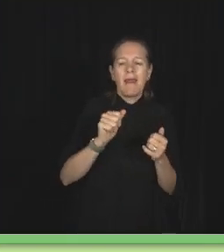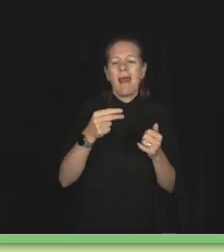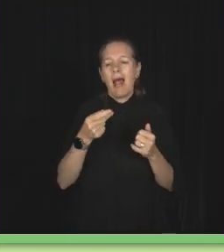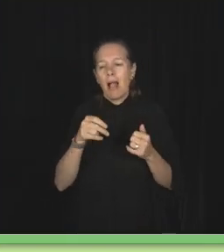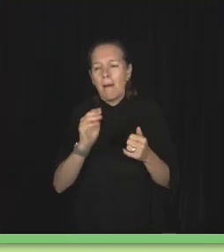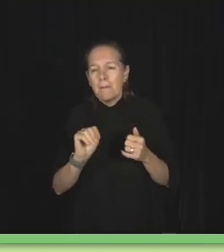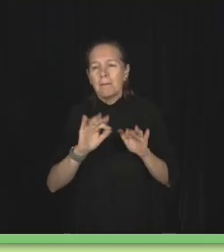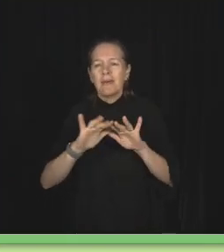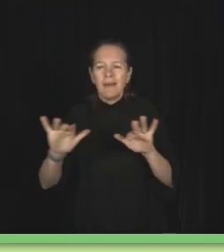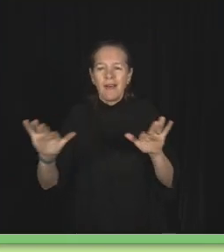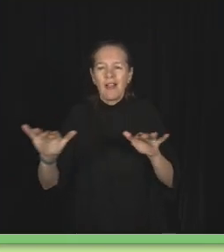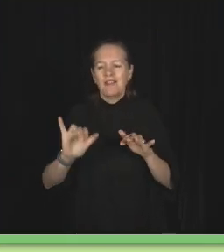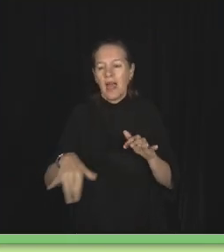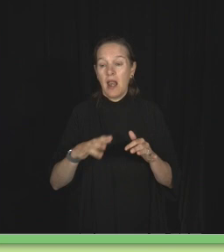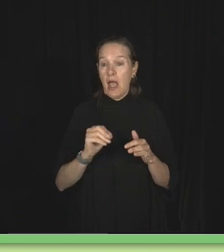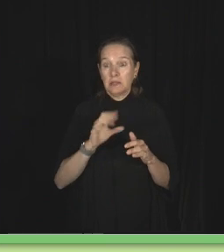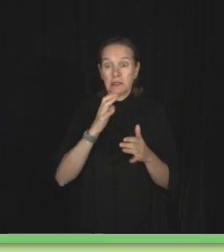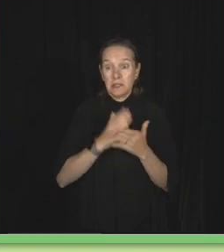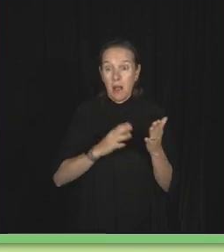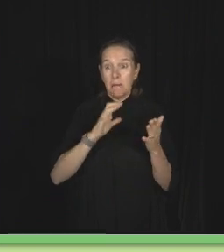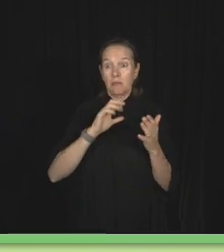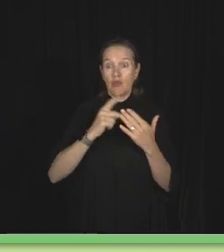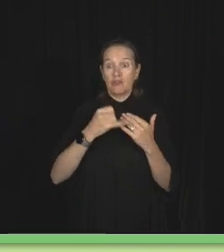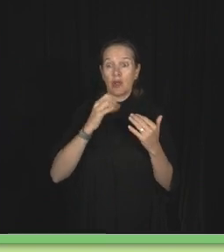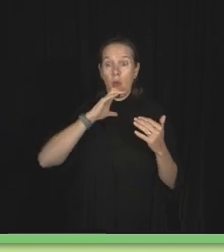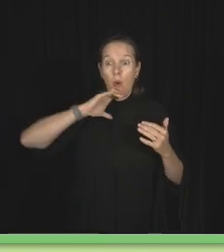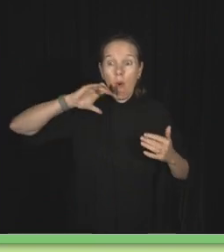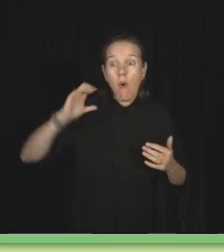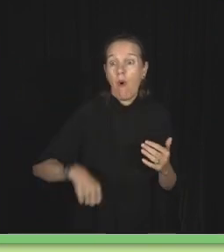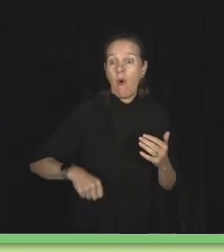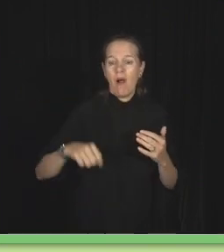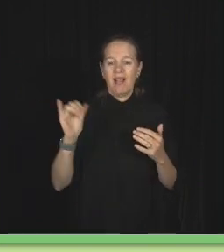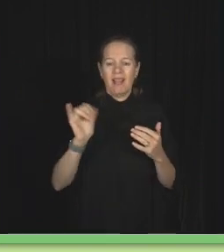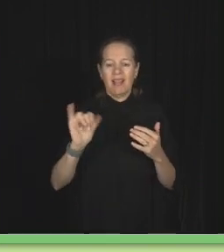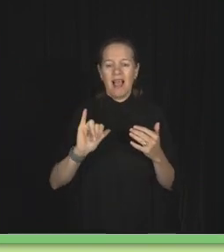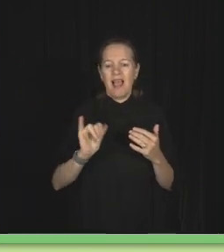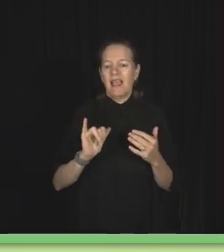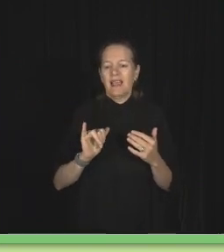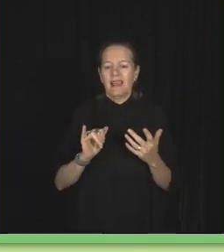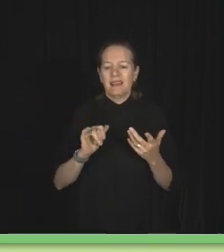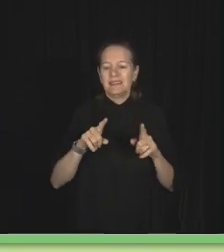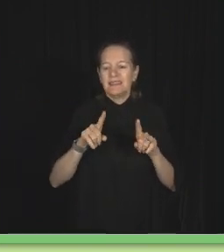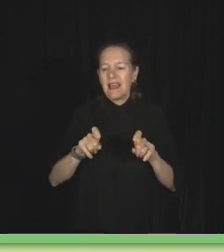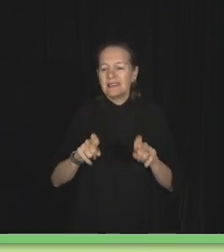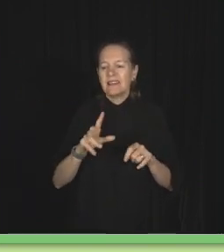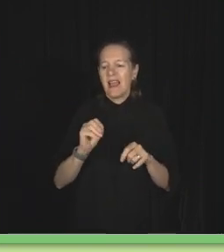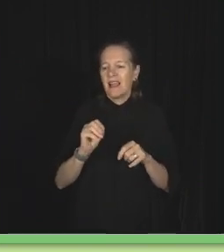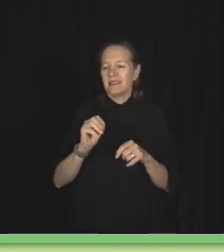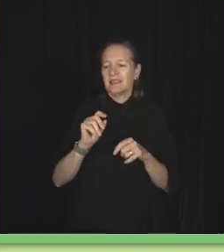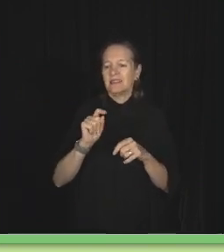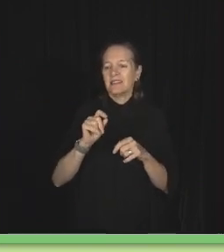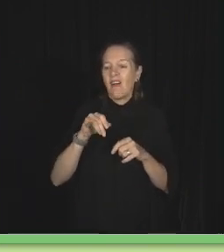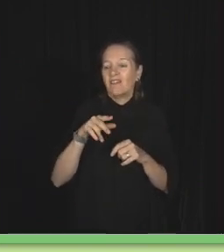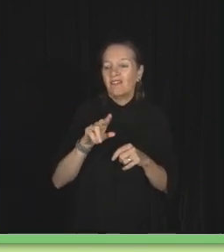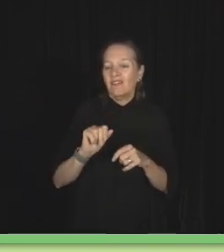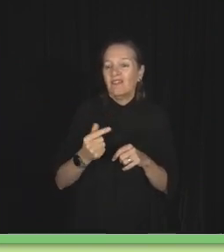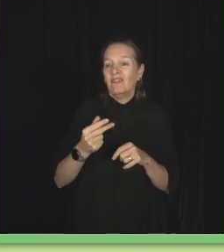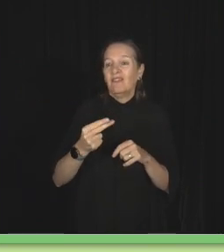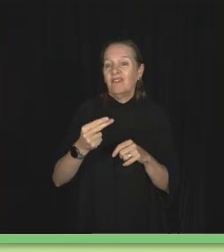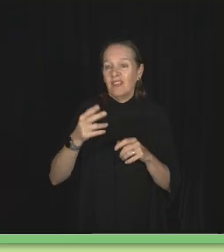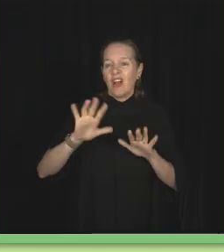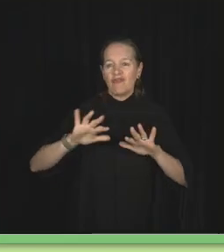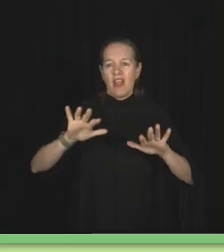We also have some projects that are actually older than CNCF. Projects like Vitesse and Tough have been around a little bit longer before they came and